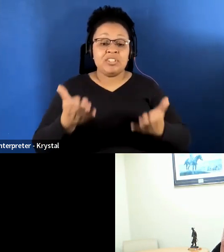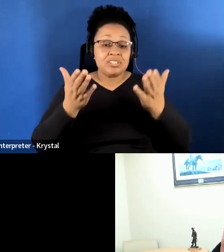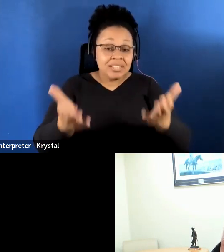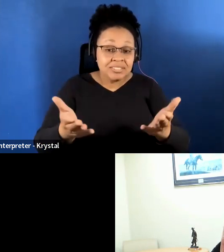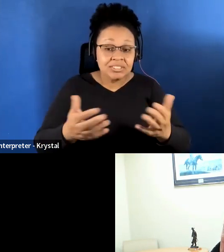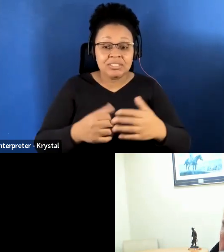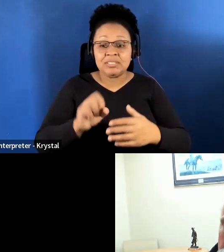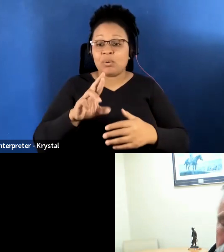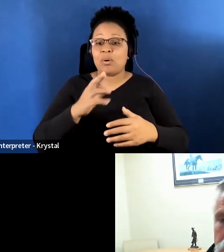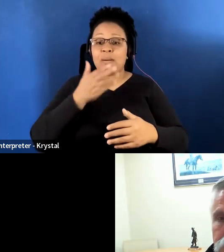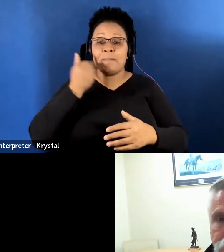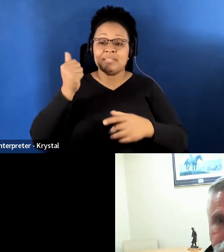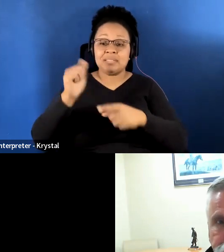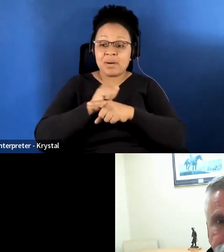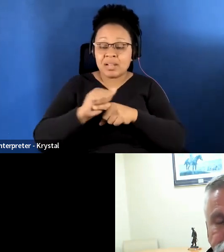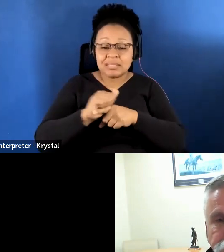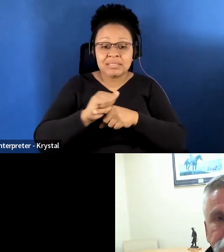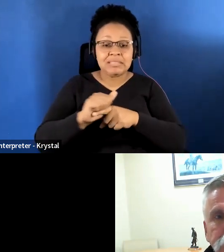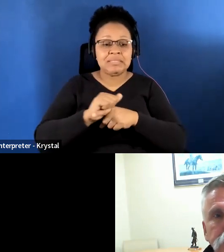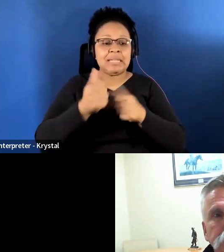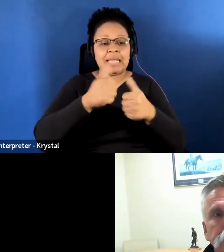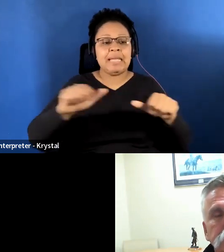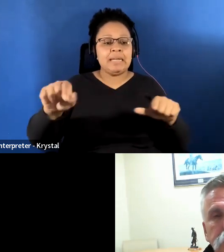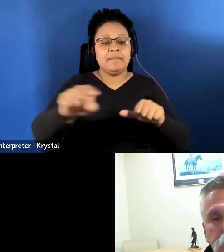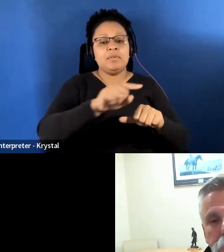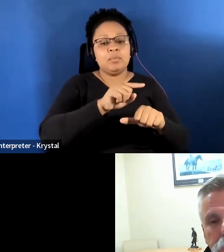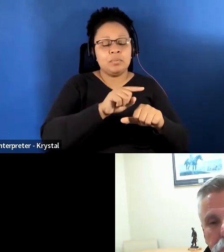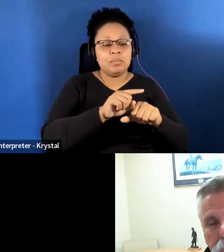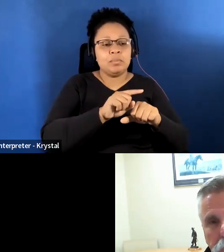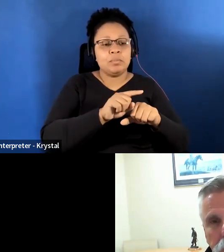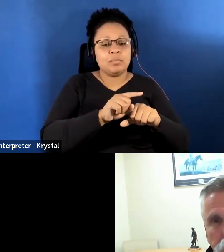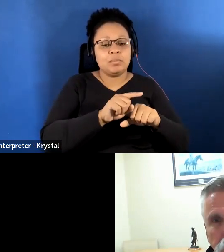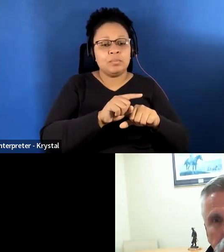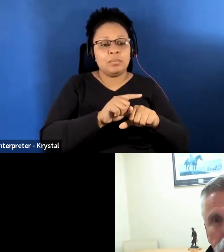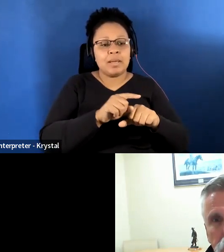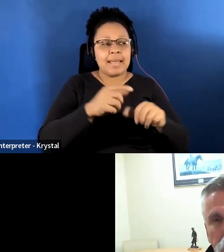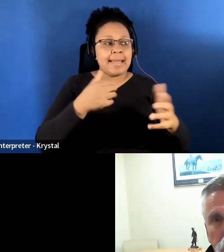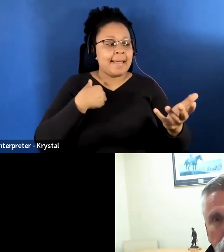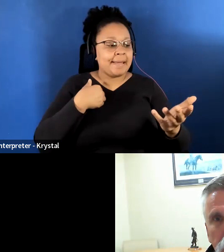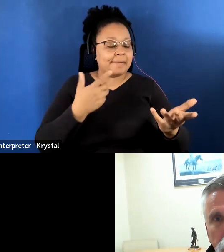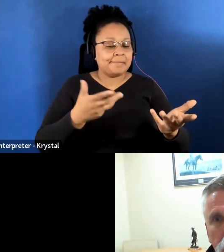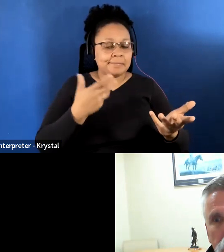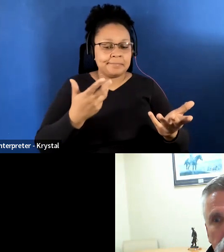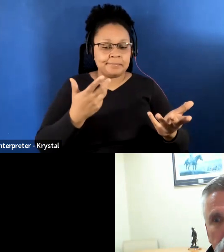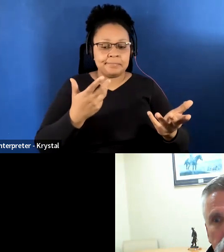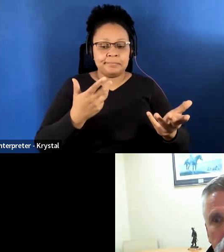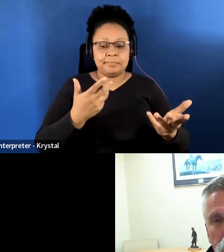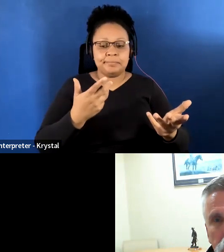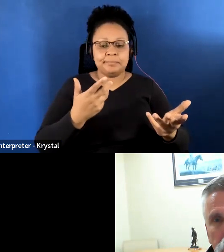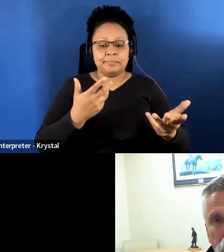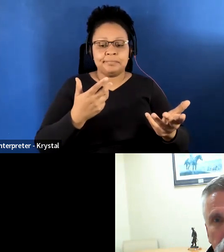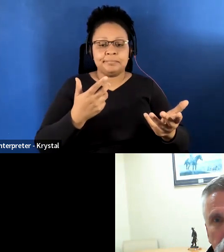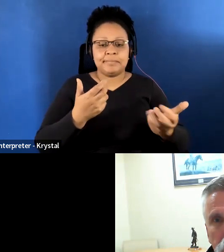suggestions or best practices. Do any of you do anything or have come up with